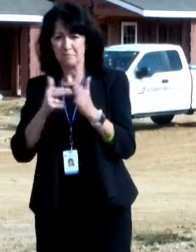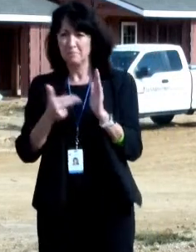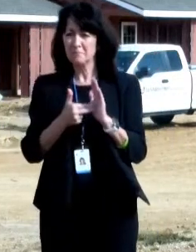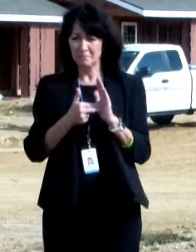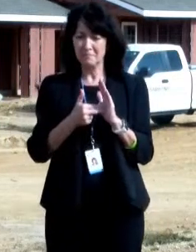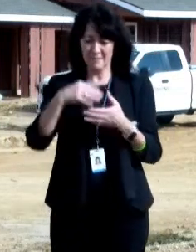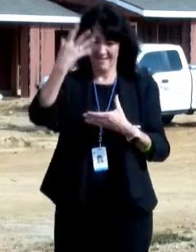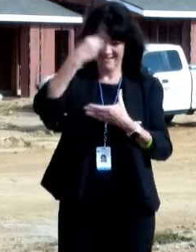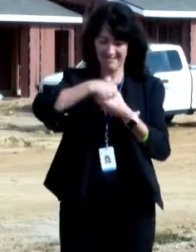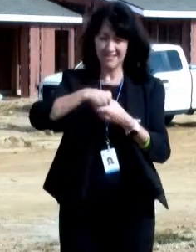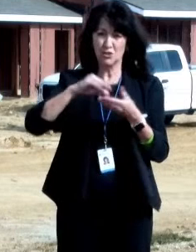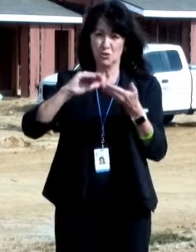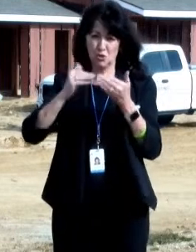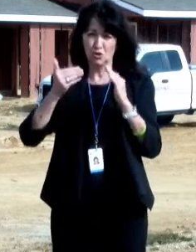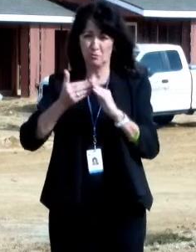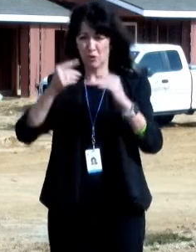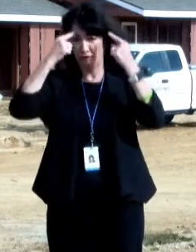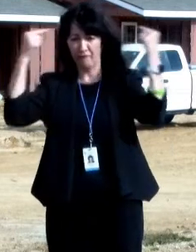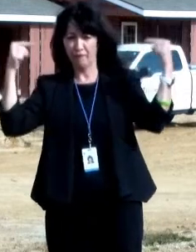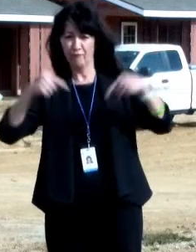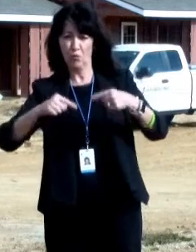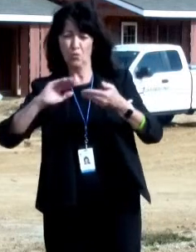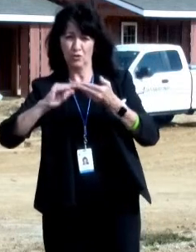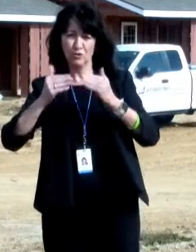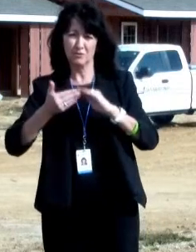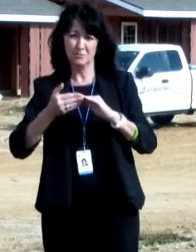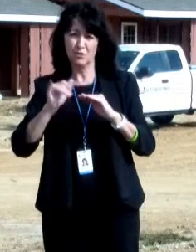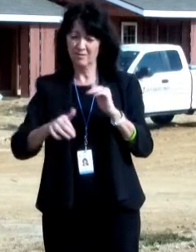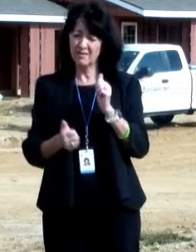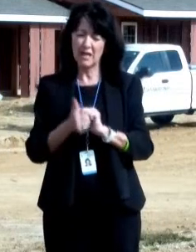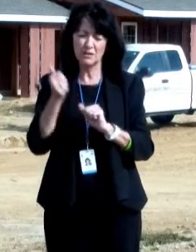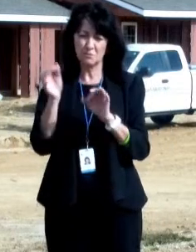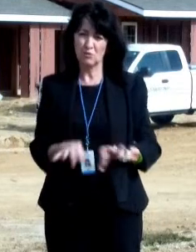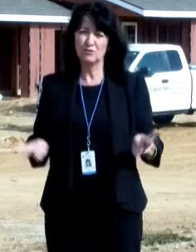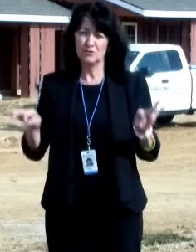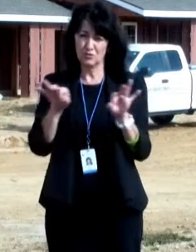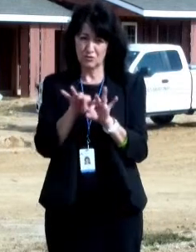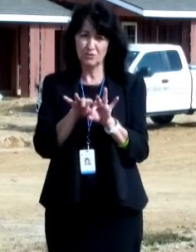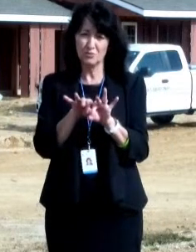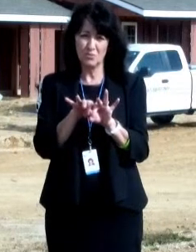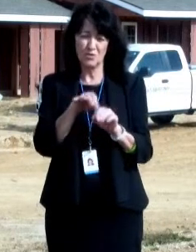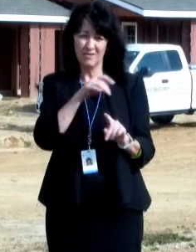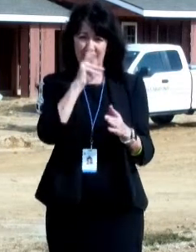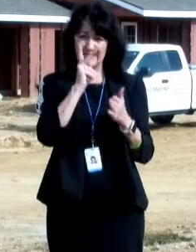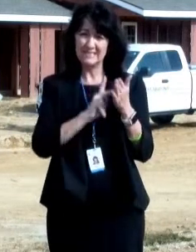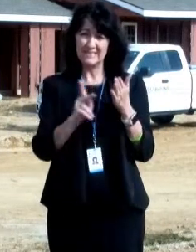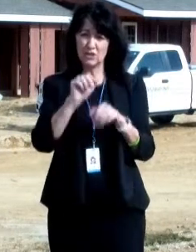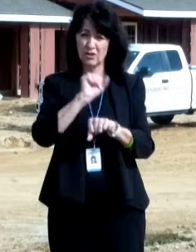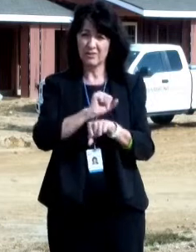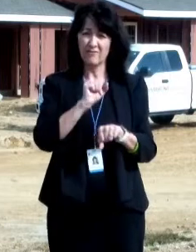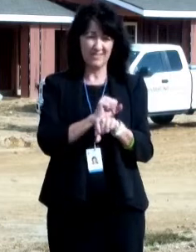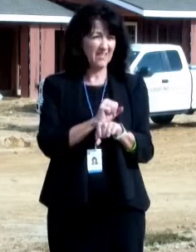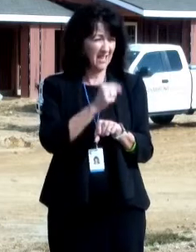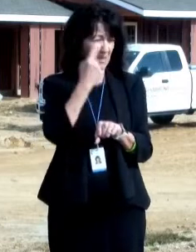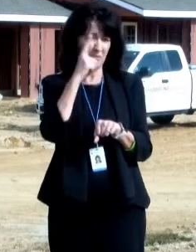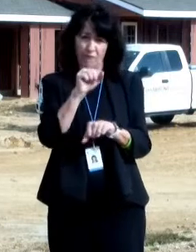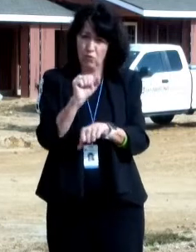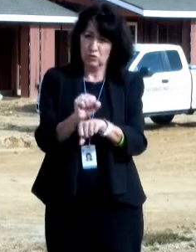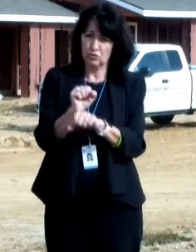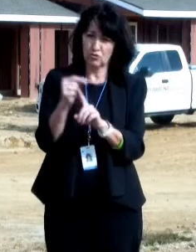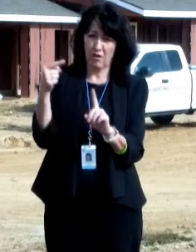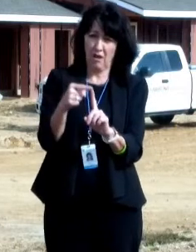And it's most important, Madam former Secretary of Labor, for jobs. Because without a good